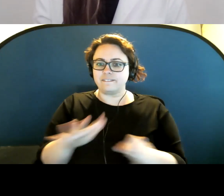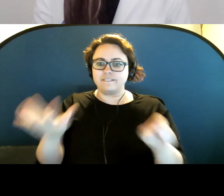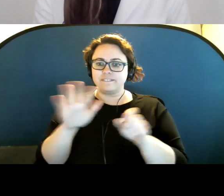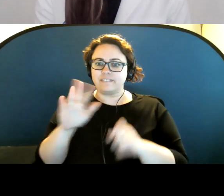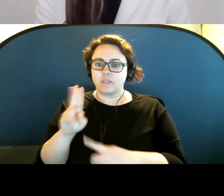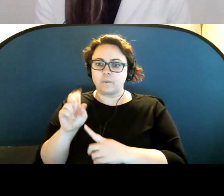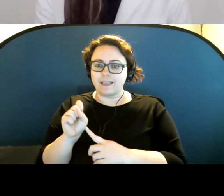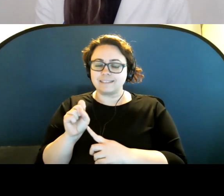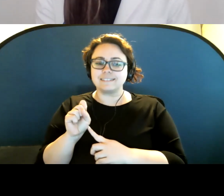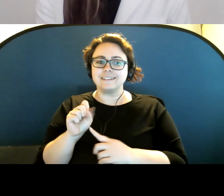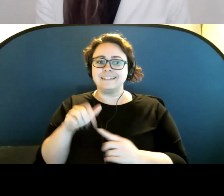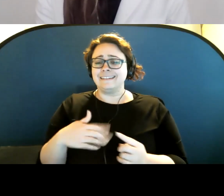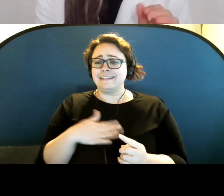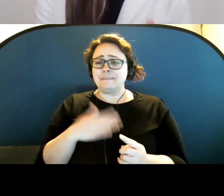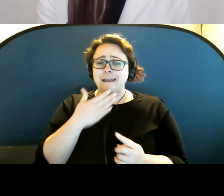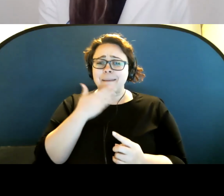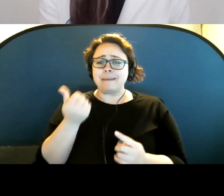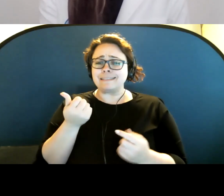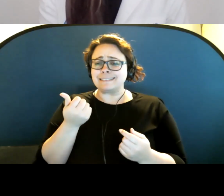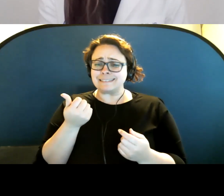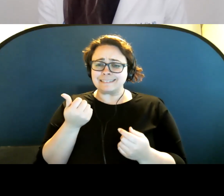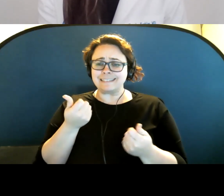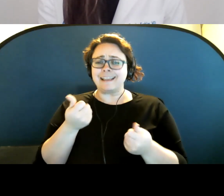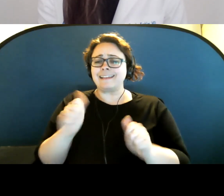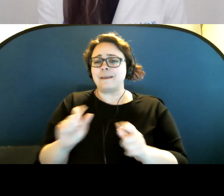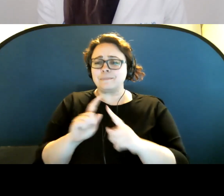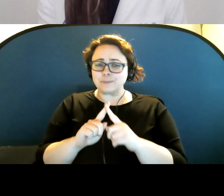my best attempt at equipping us all to